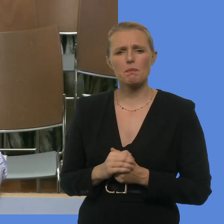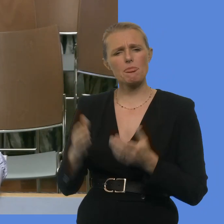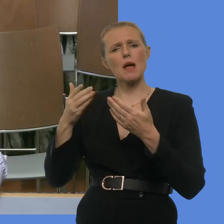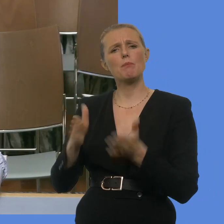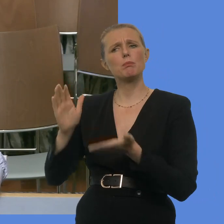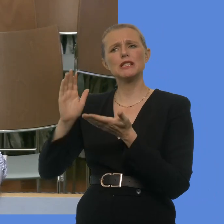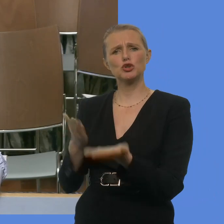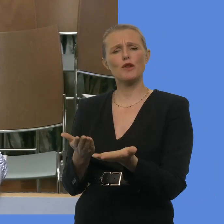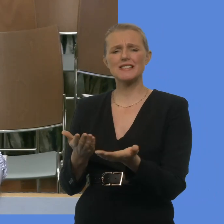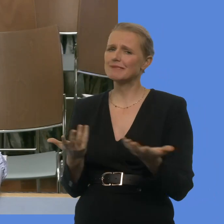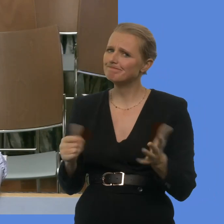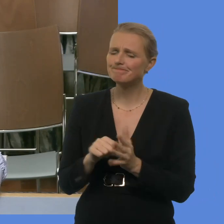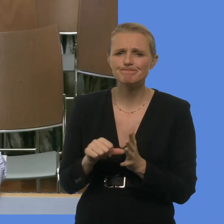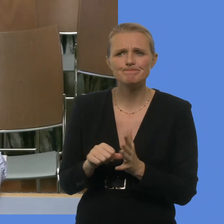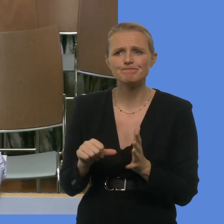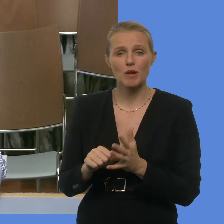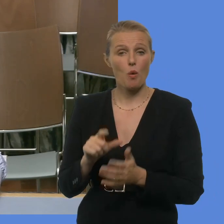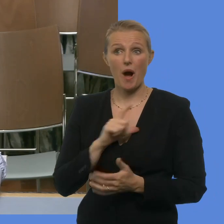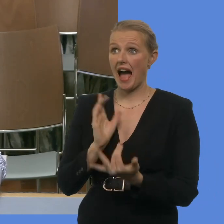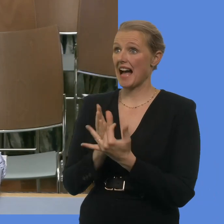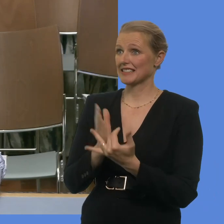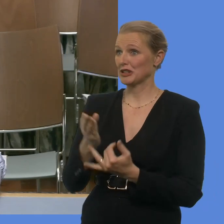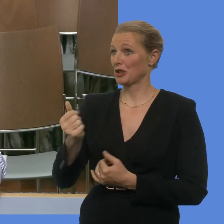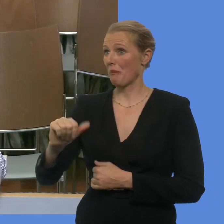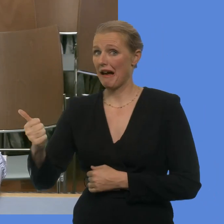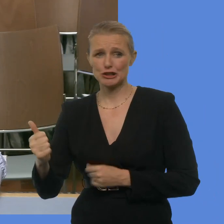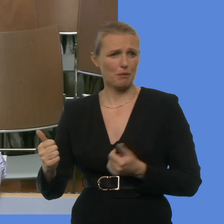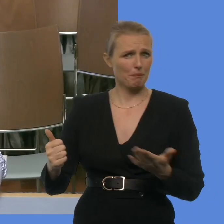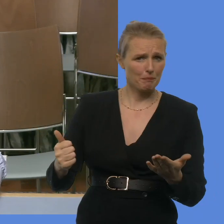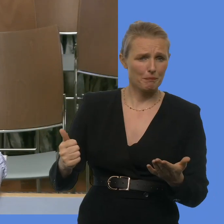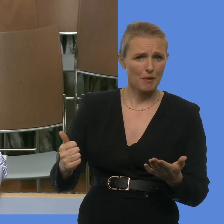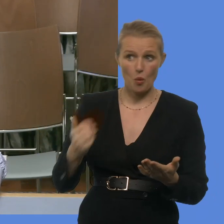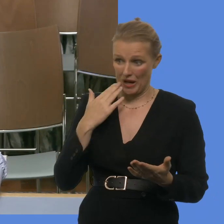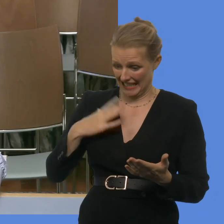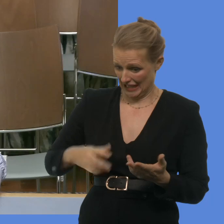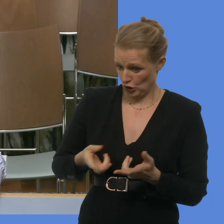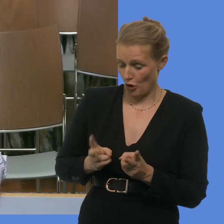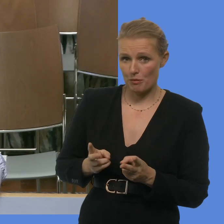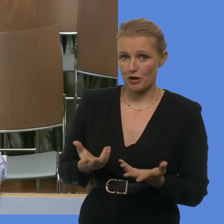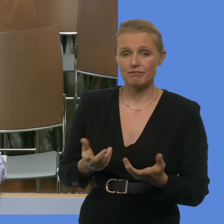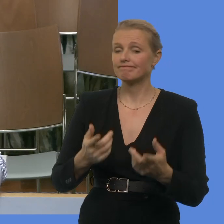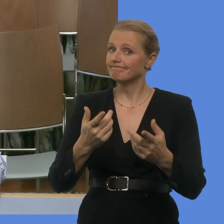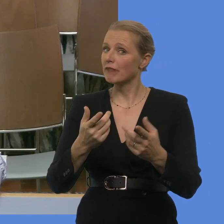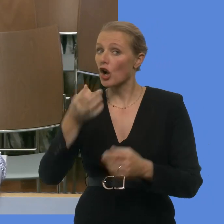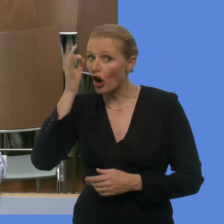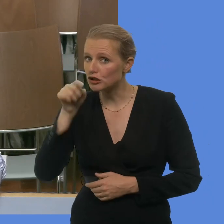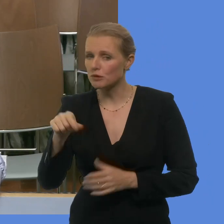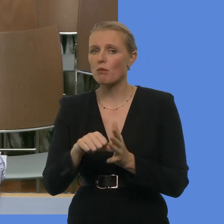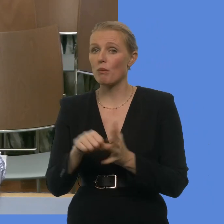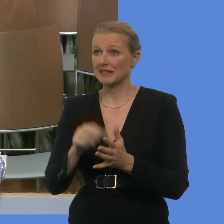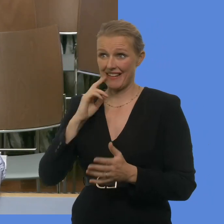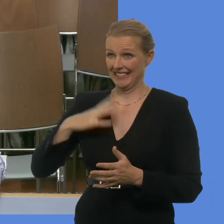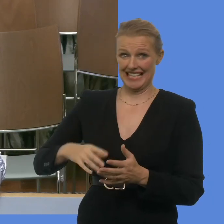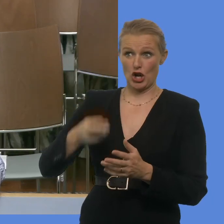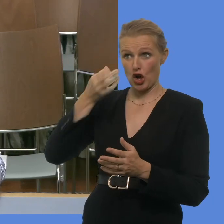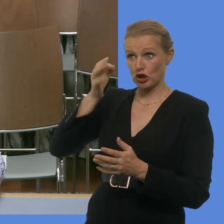in terms of the consistency of access to real-time sign language interpretation through local councils has also been evidenced